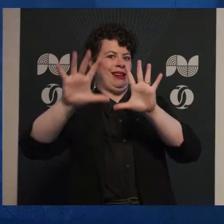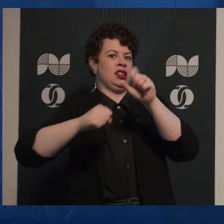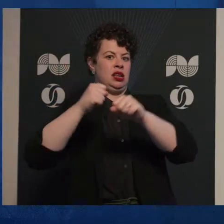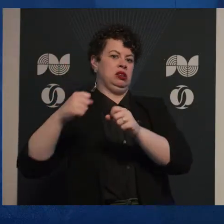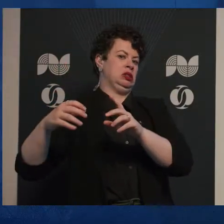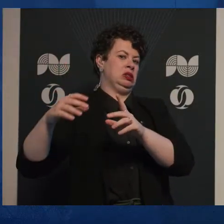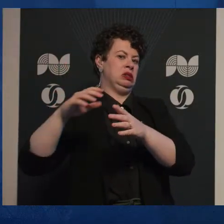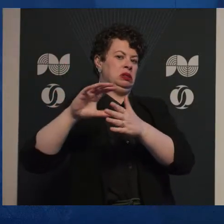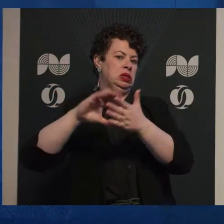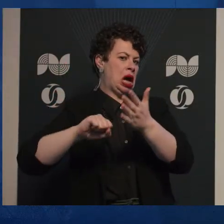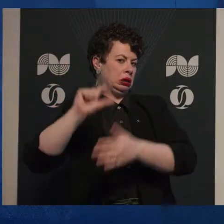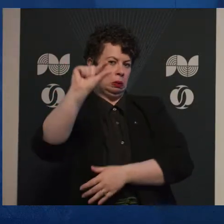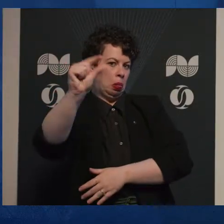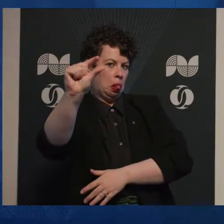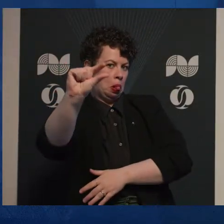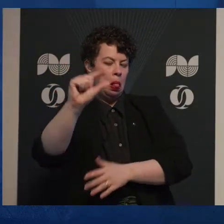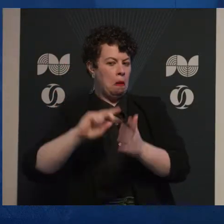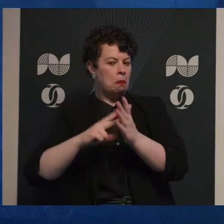we also have